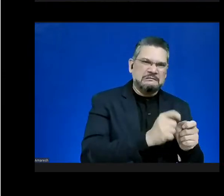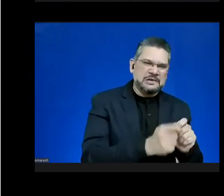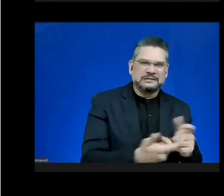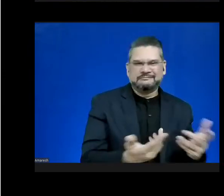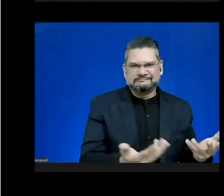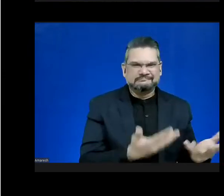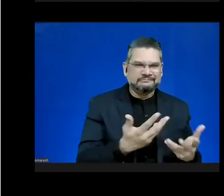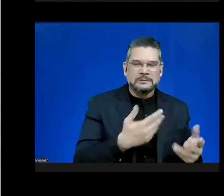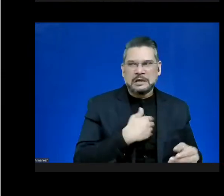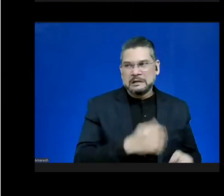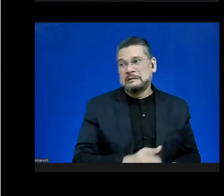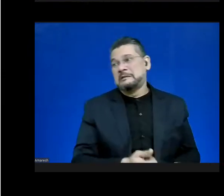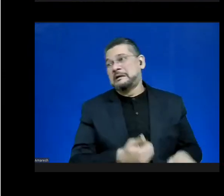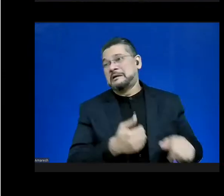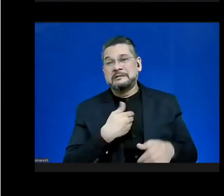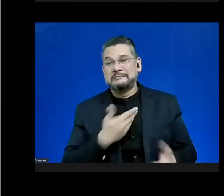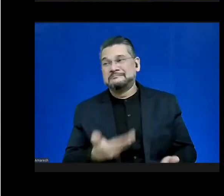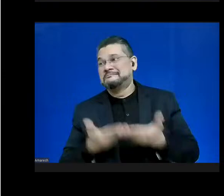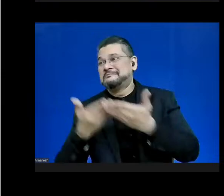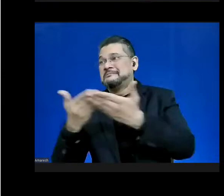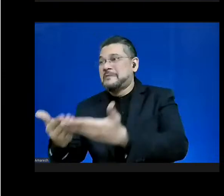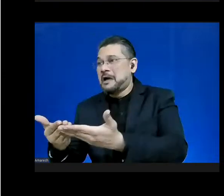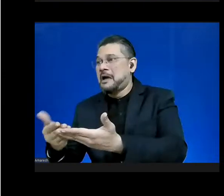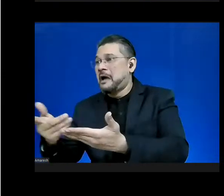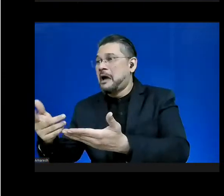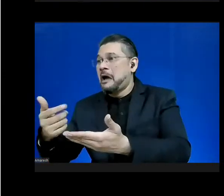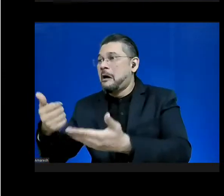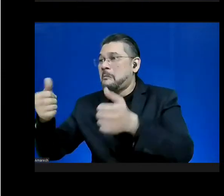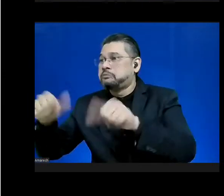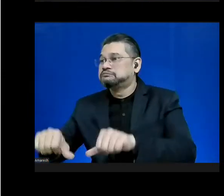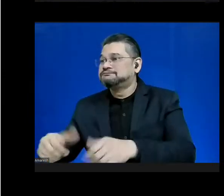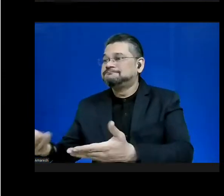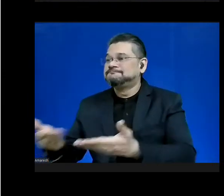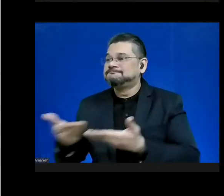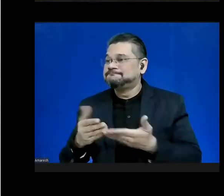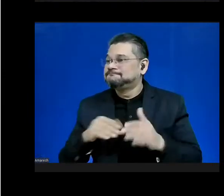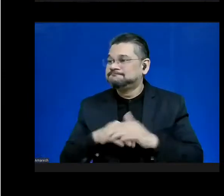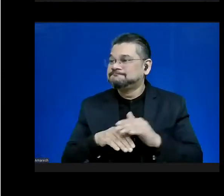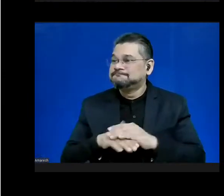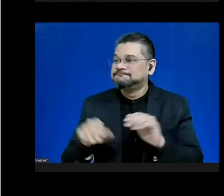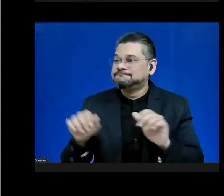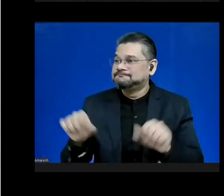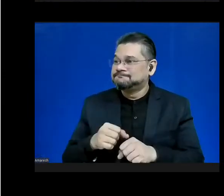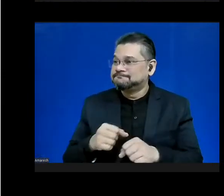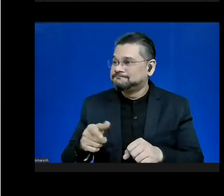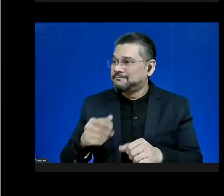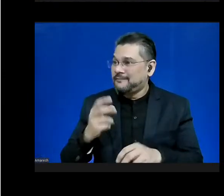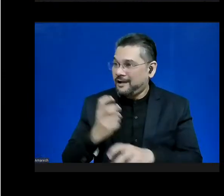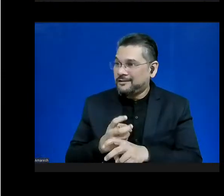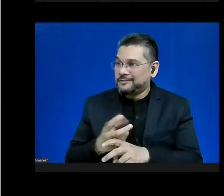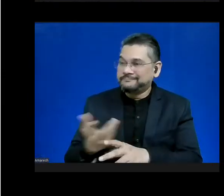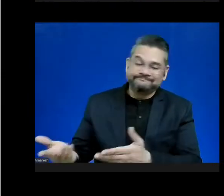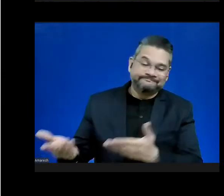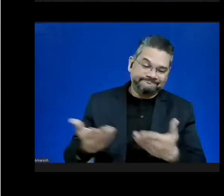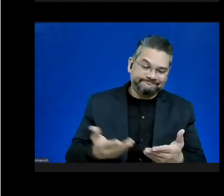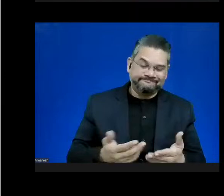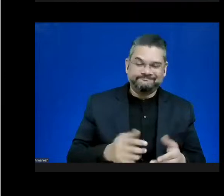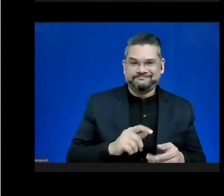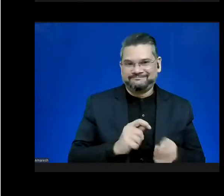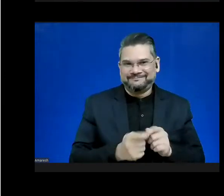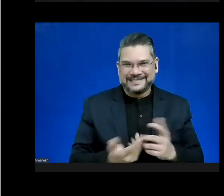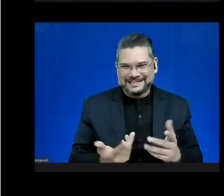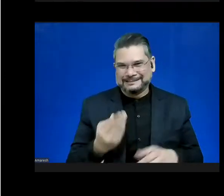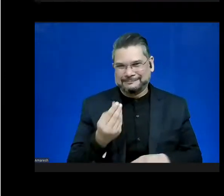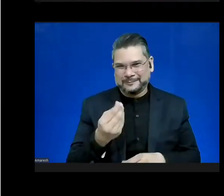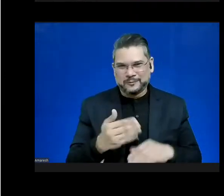agency and you the report comes back to you. So the other thing is every user deserves a first-rate digital